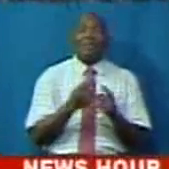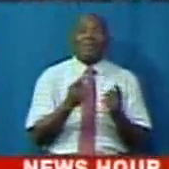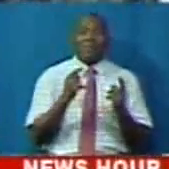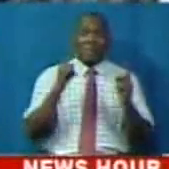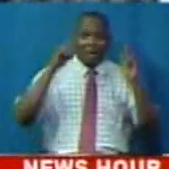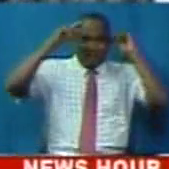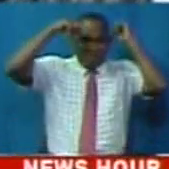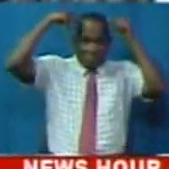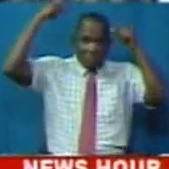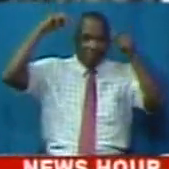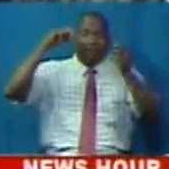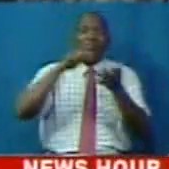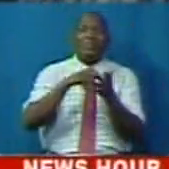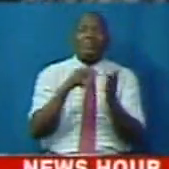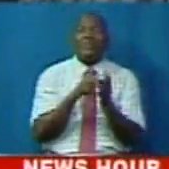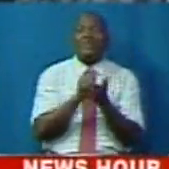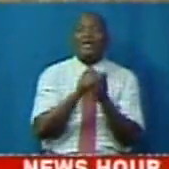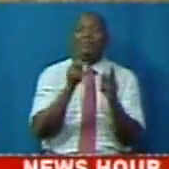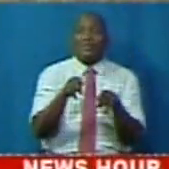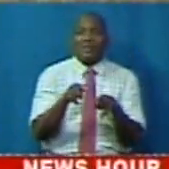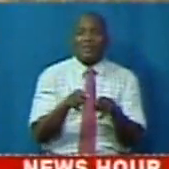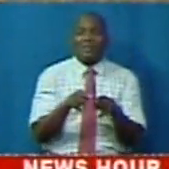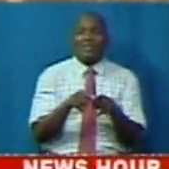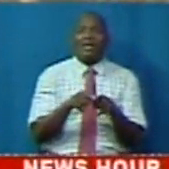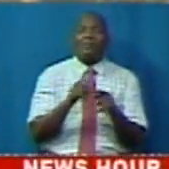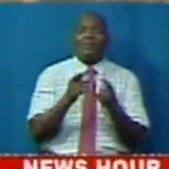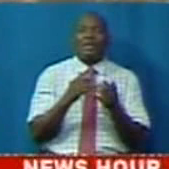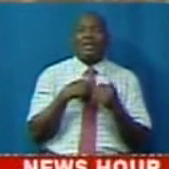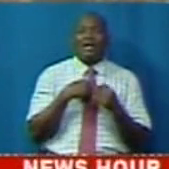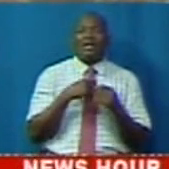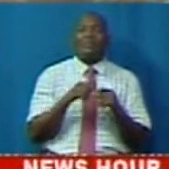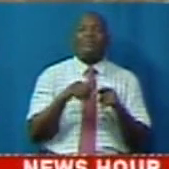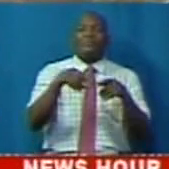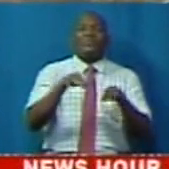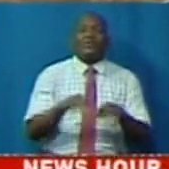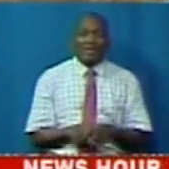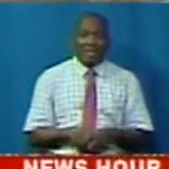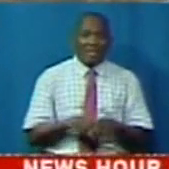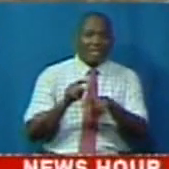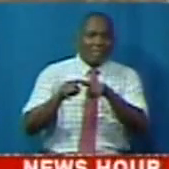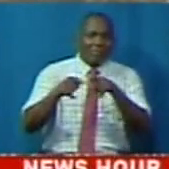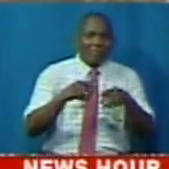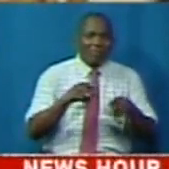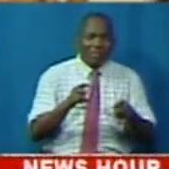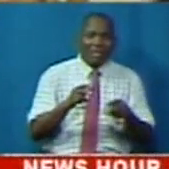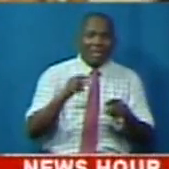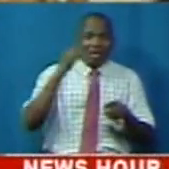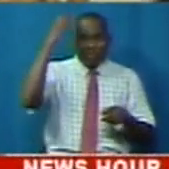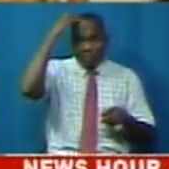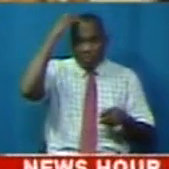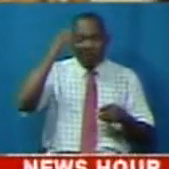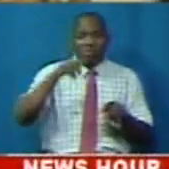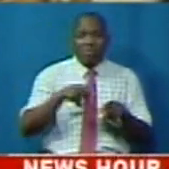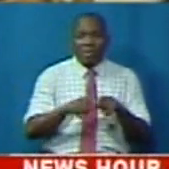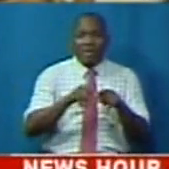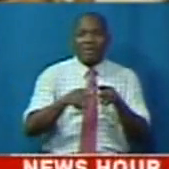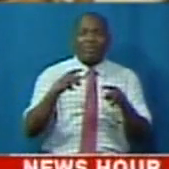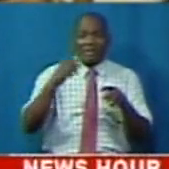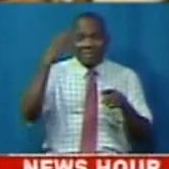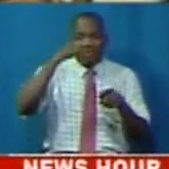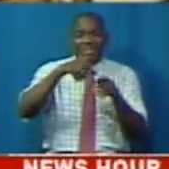over the head, it means the person is mourning. There are different ways of wearing the pankobuguzugu